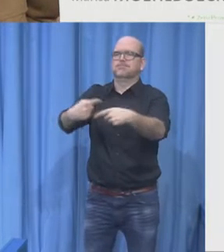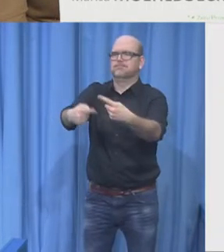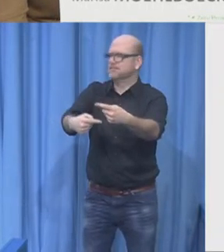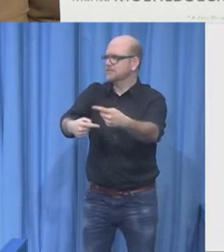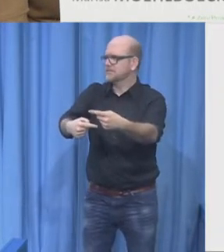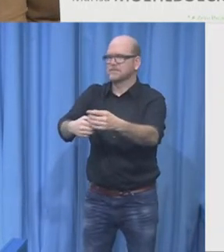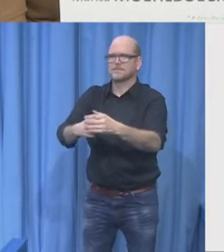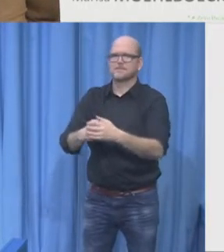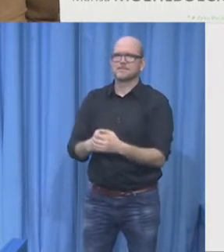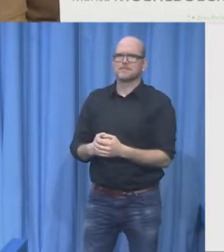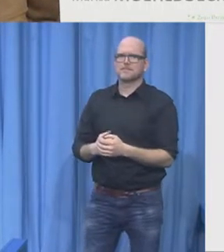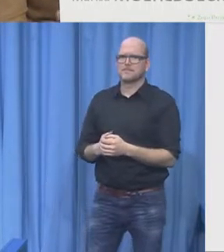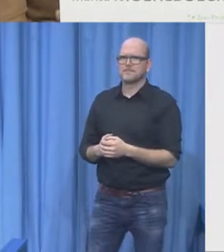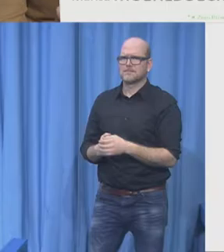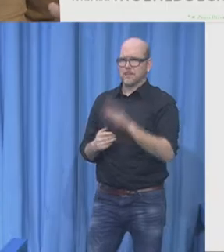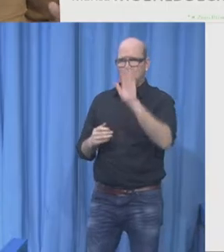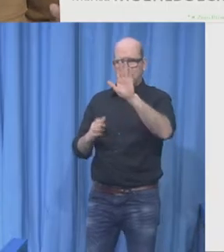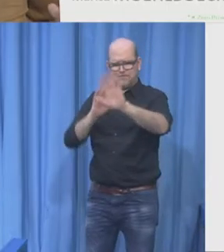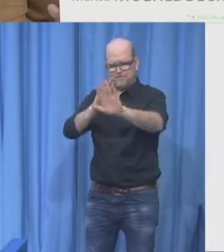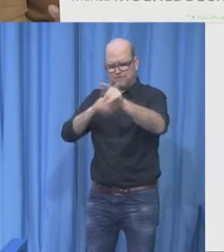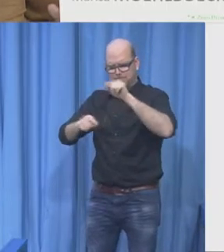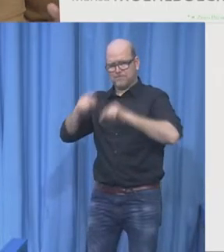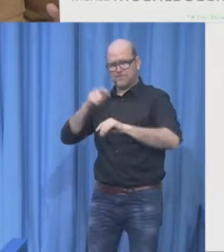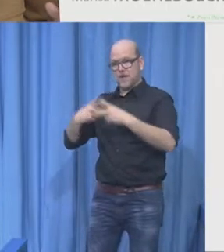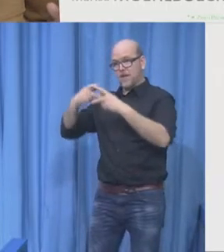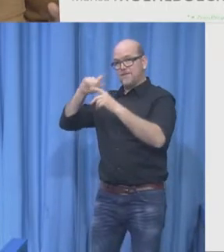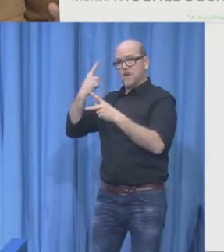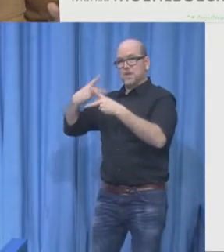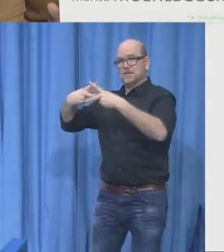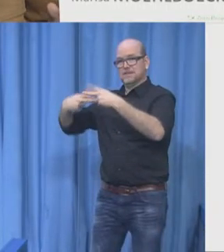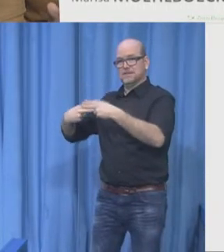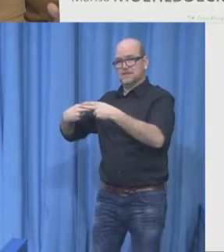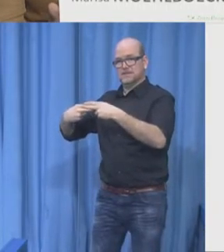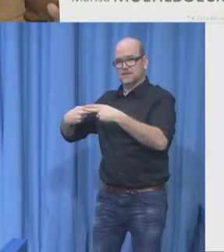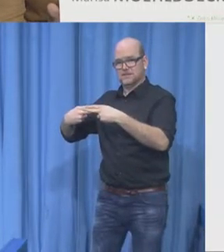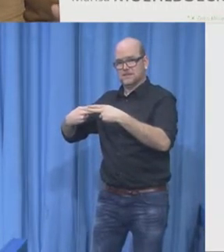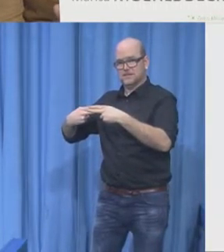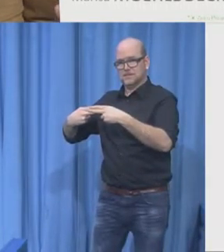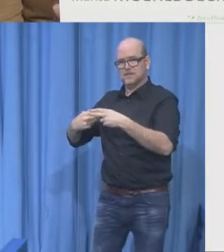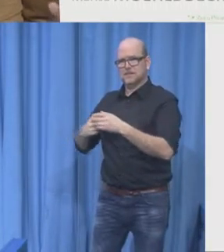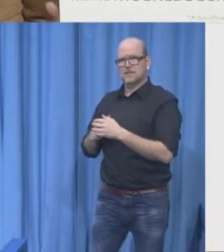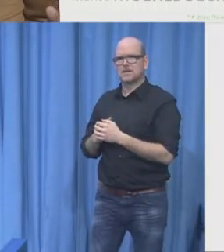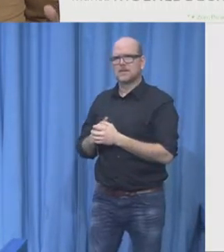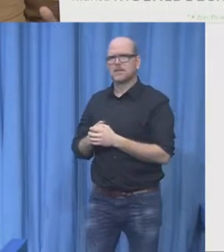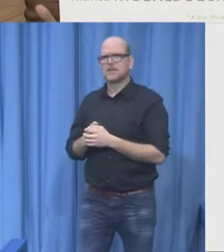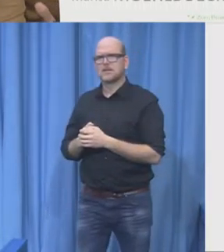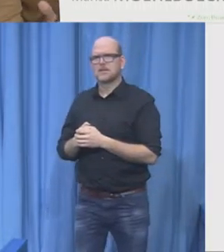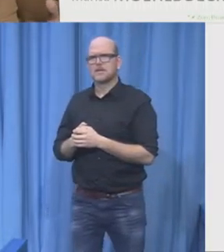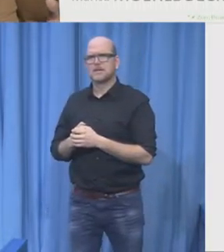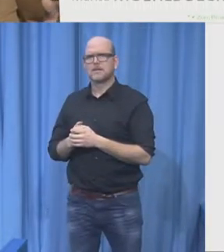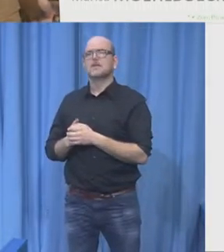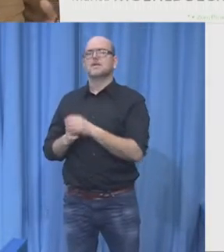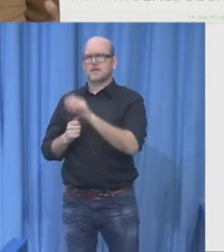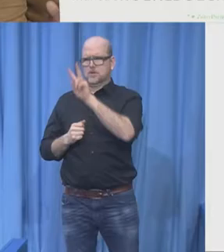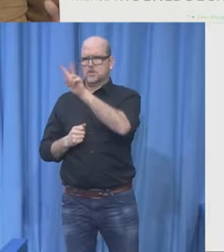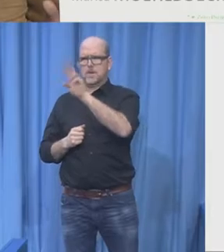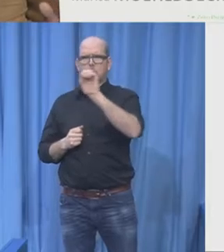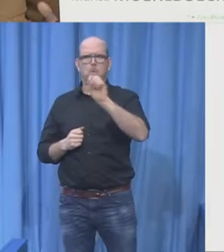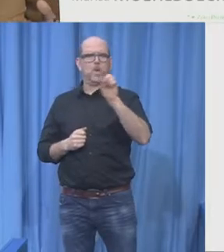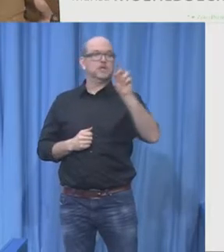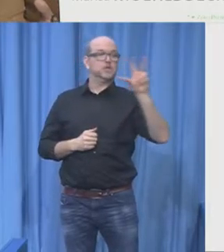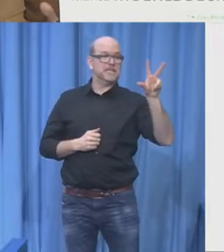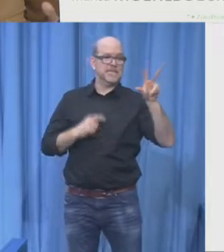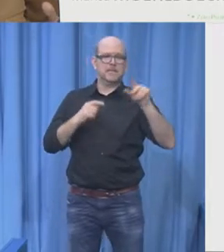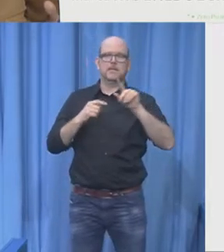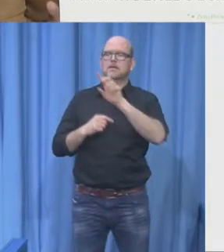Phase one, from 2013 until the middle of 2015, can more or less be called the